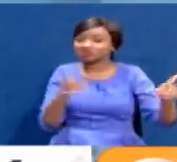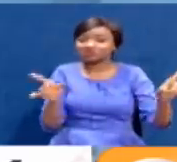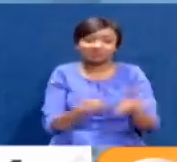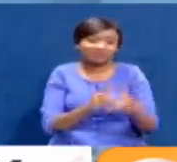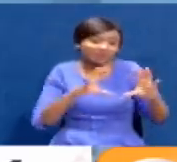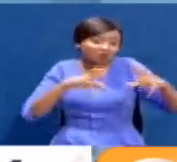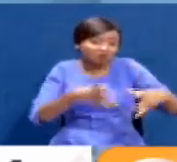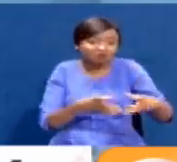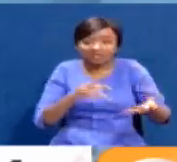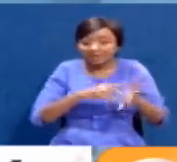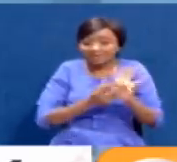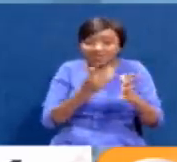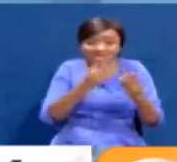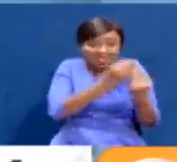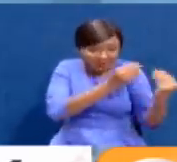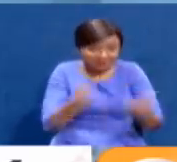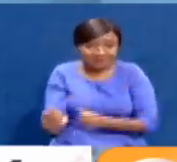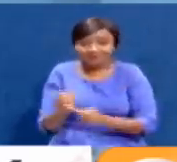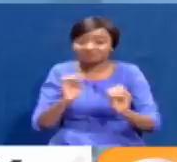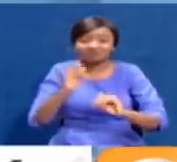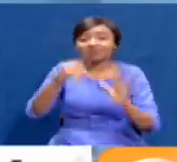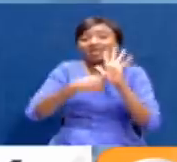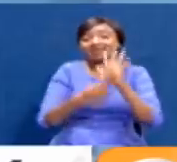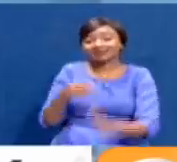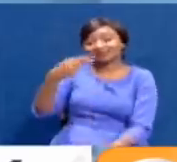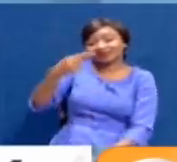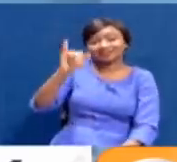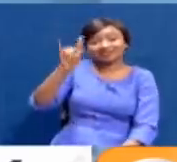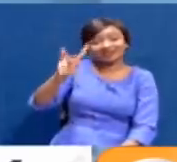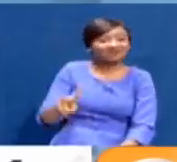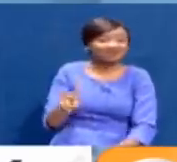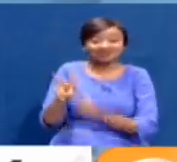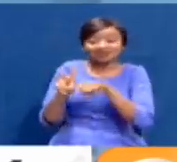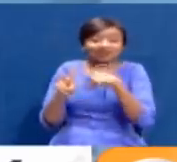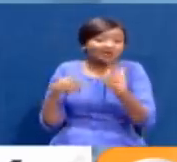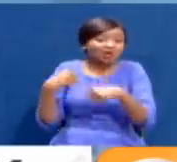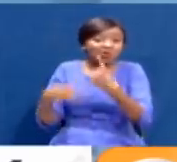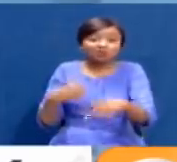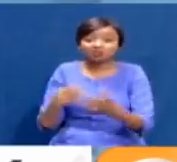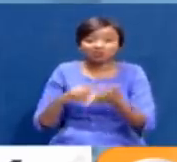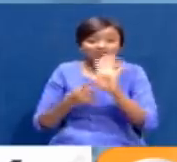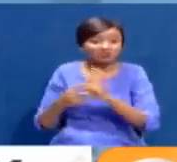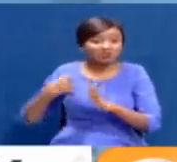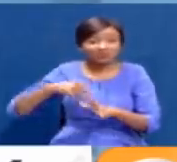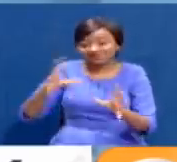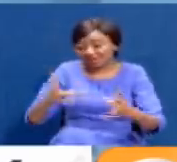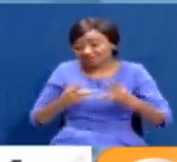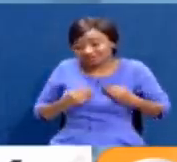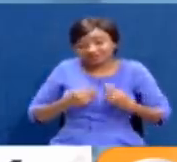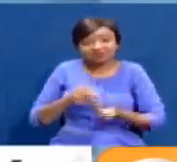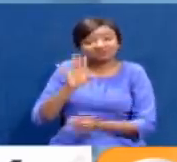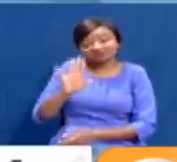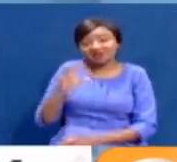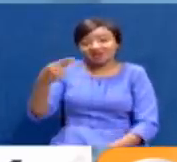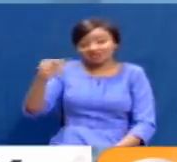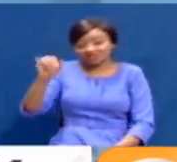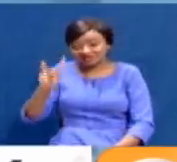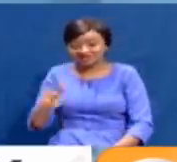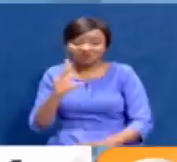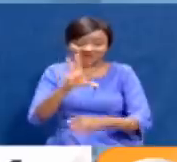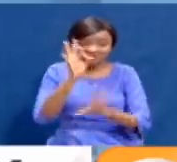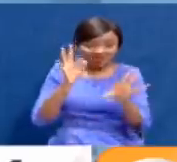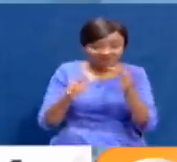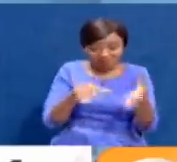and this virus may never go away. HIV has not gone away, but we've come to terms with the virus, and we have found the therapies and we've